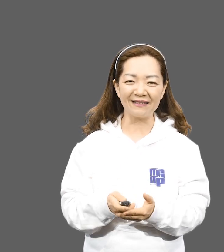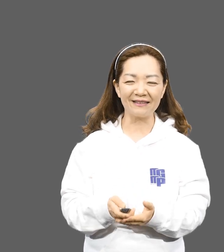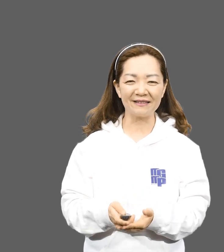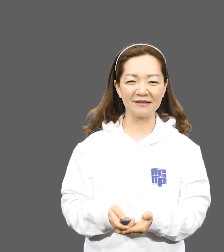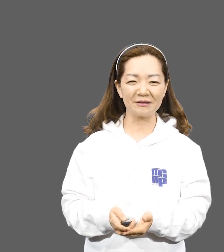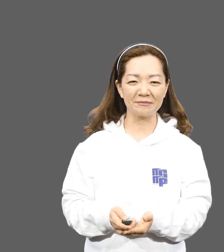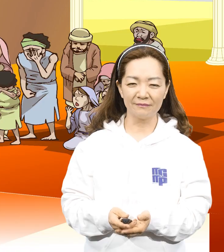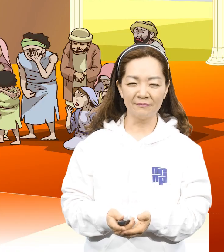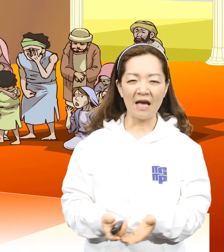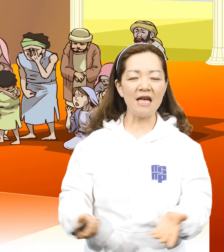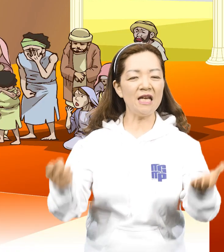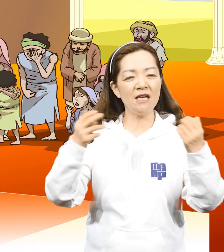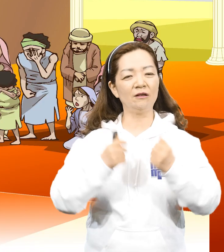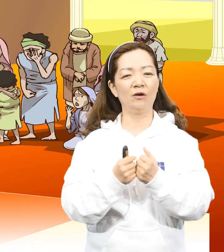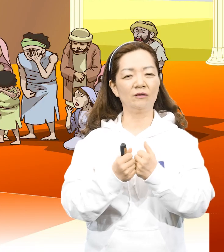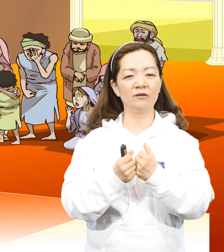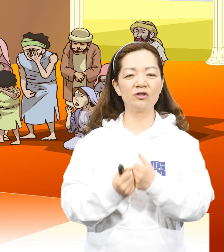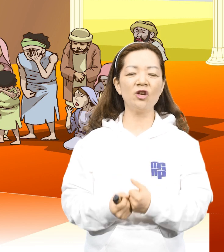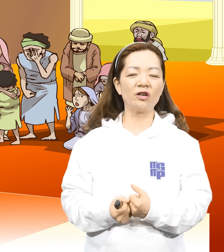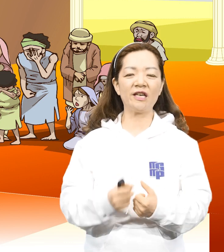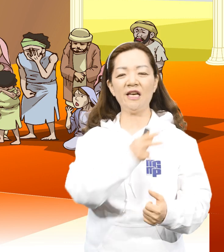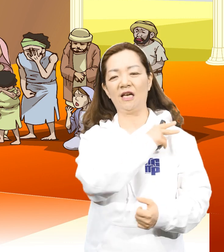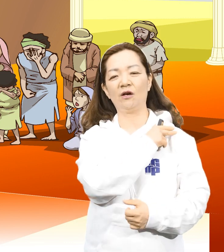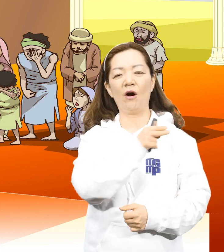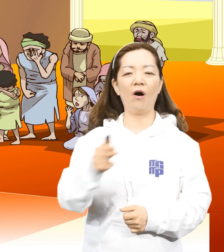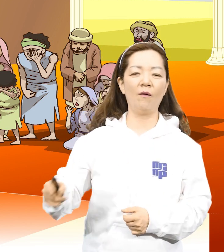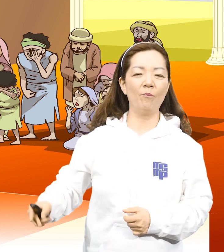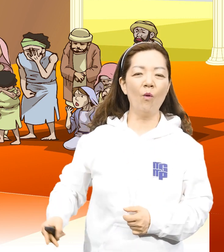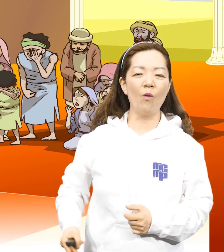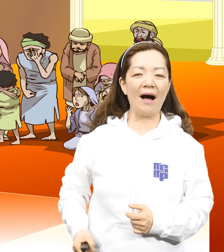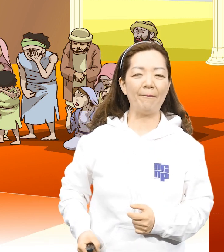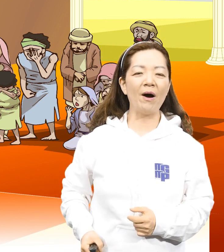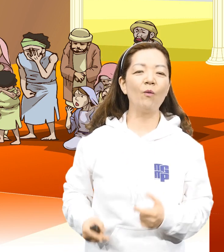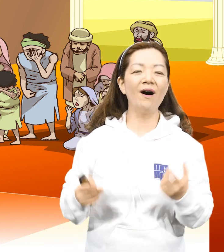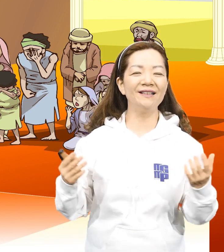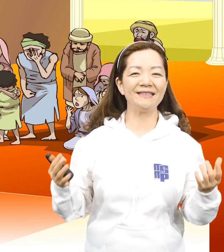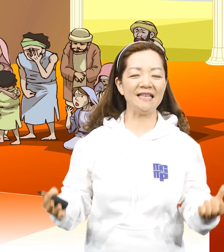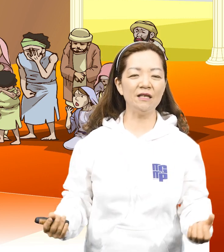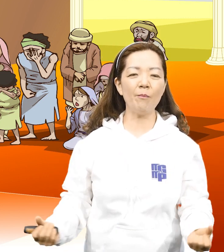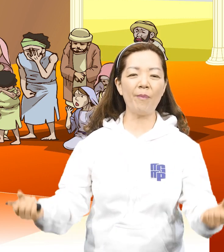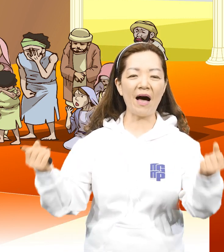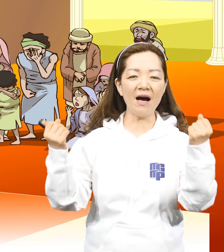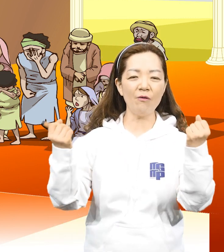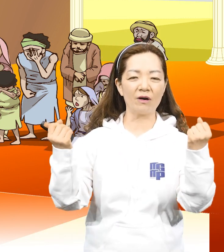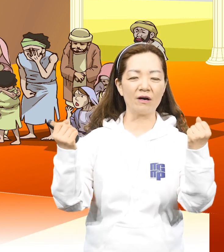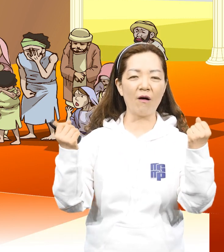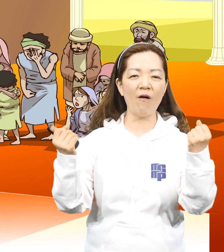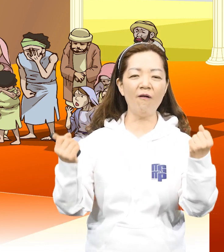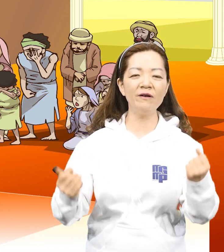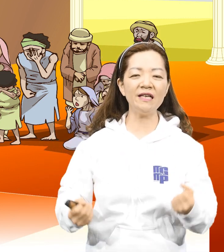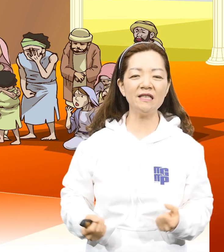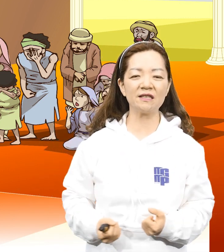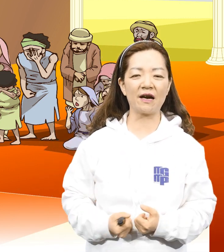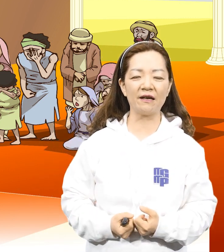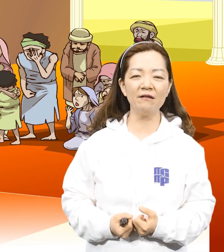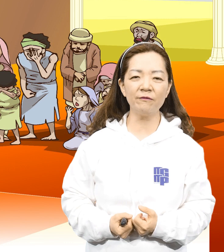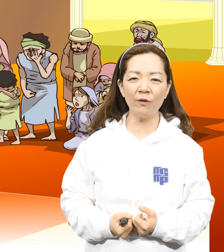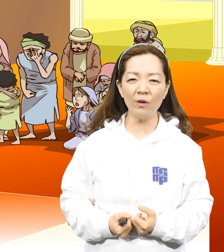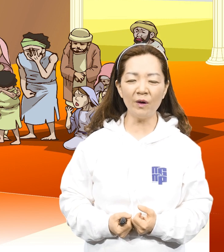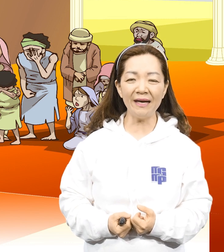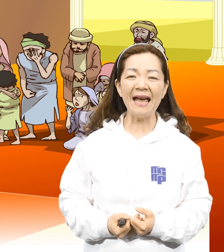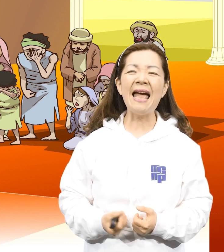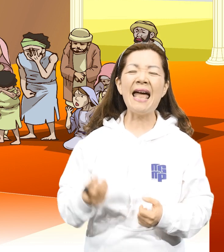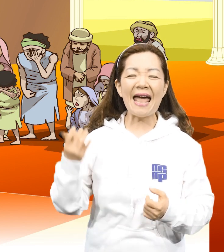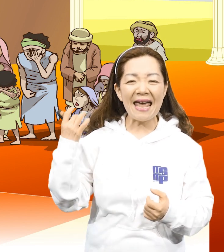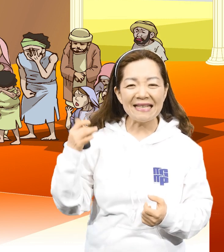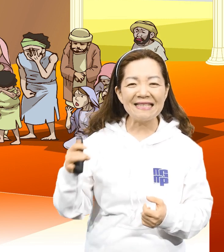God. Eglon, the king of Moab, was in the power of Israel